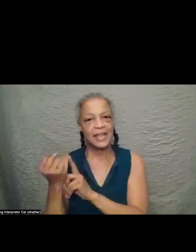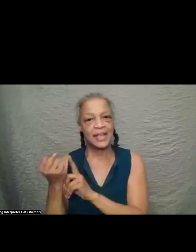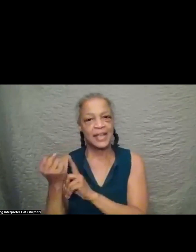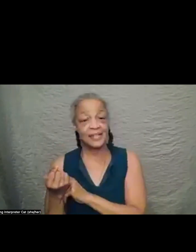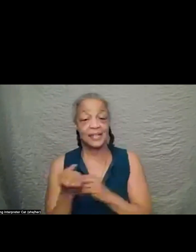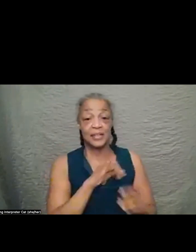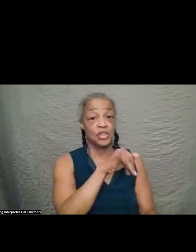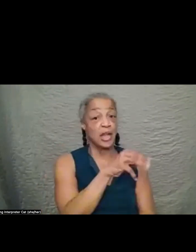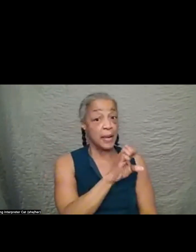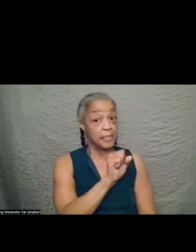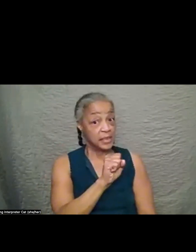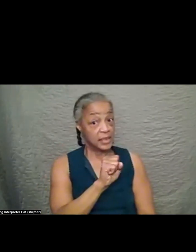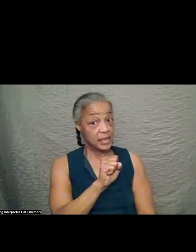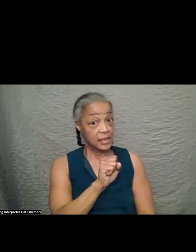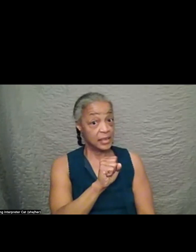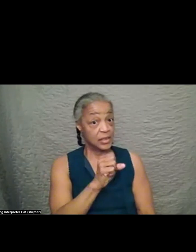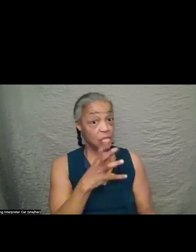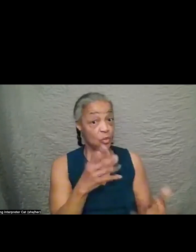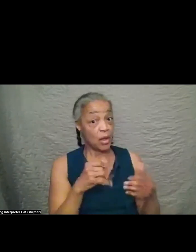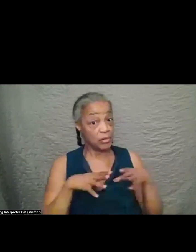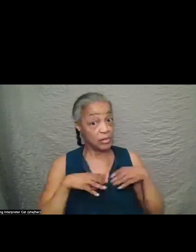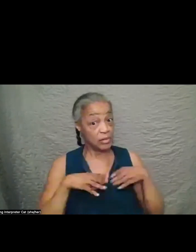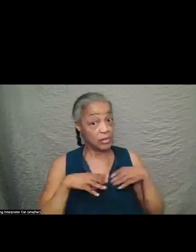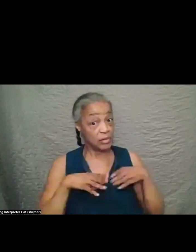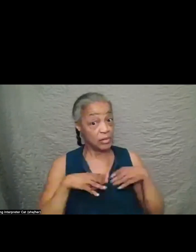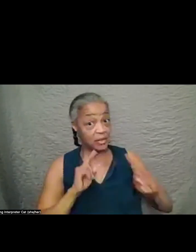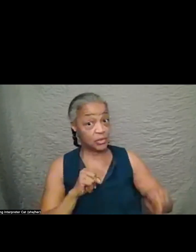James, would you be down to take this one?